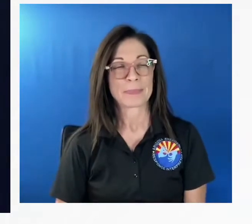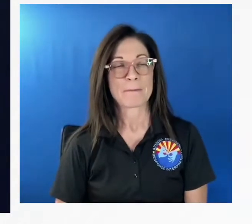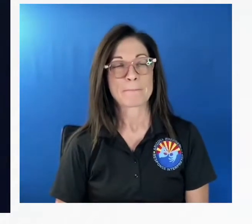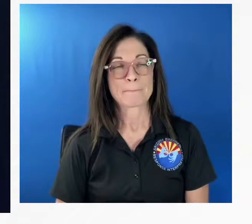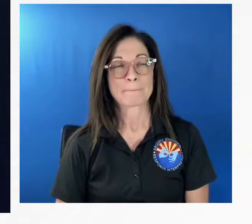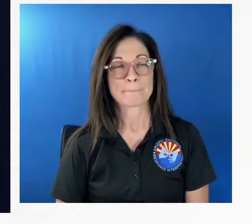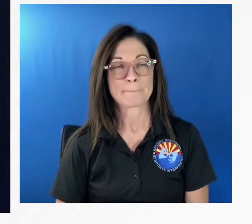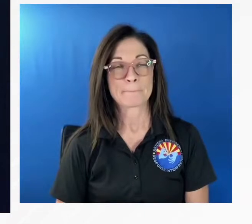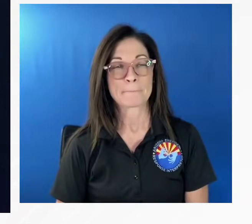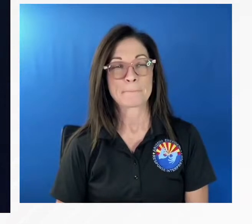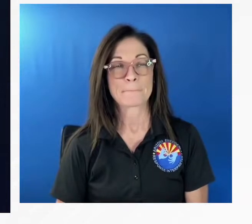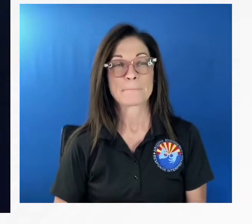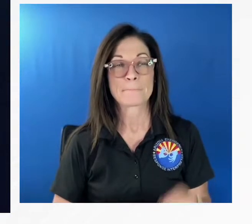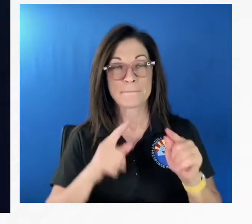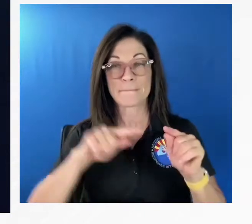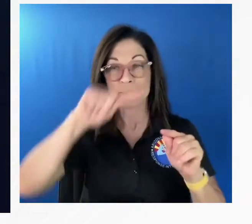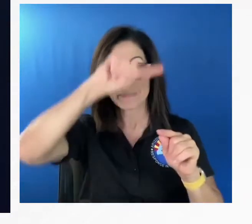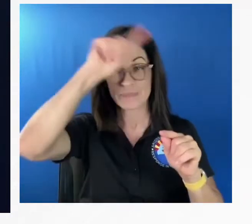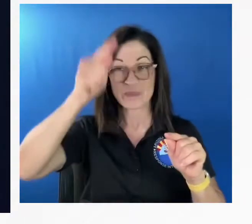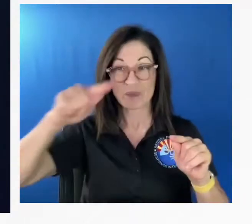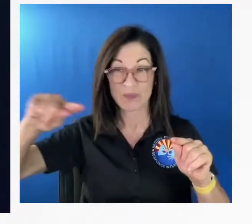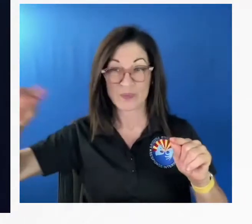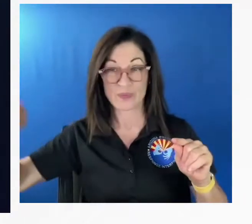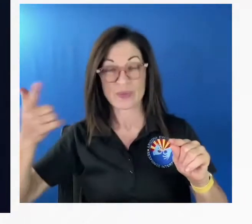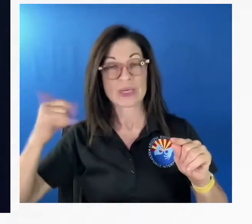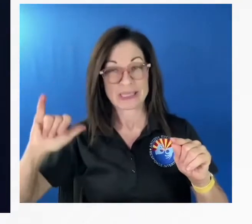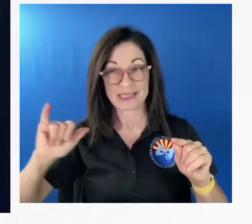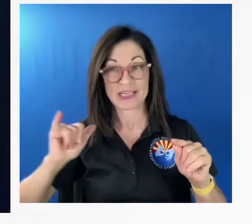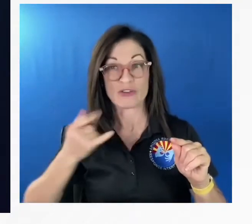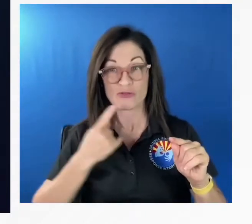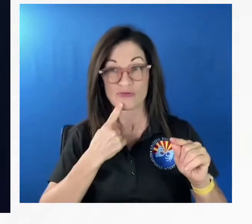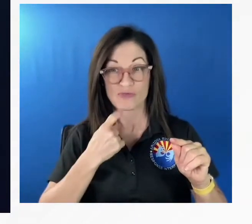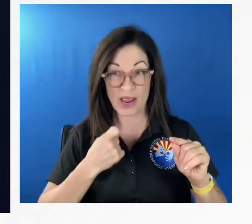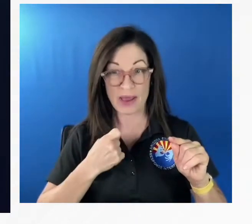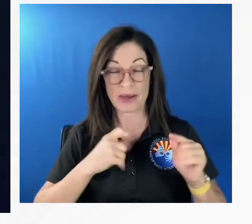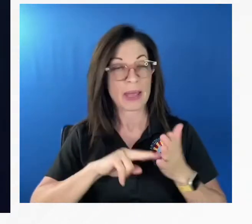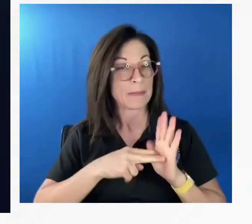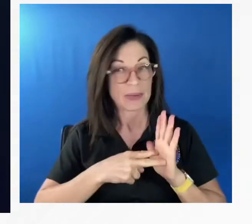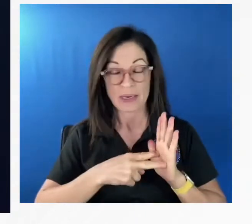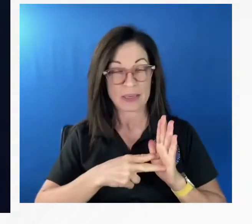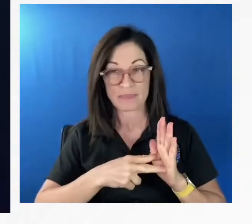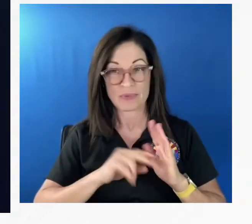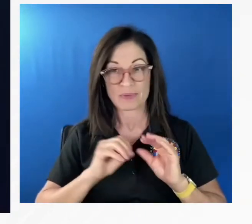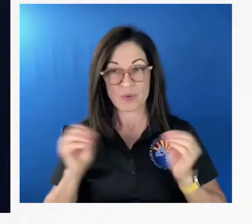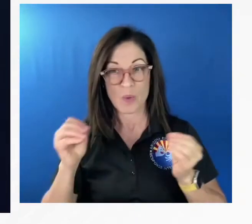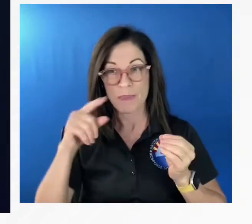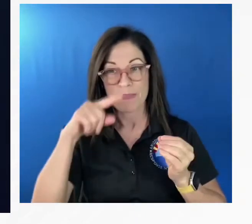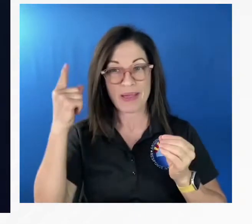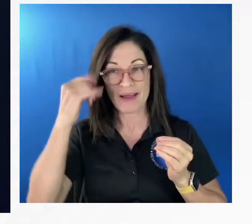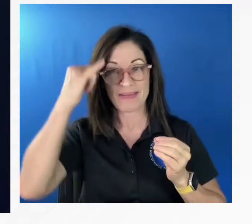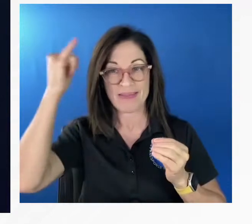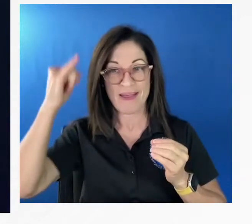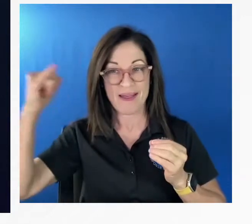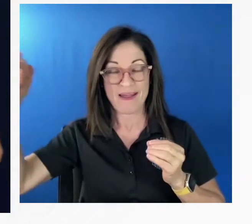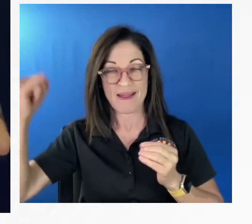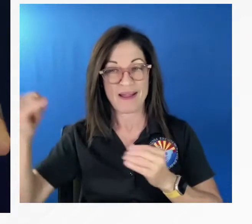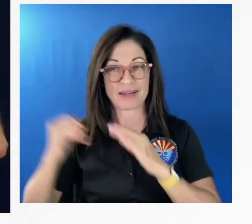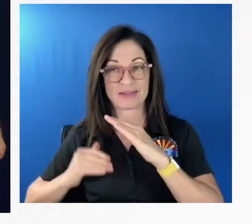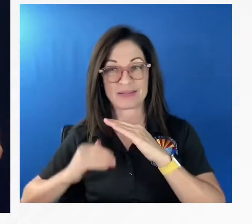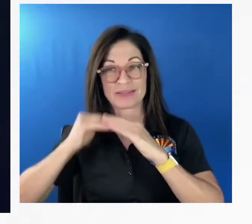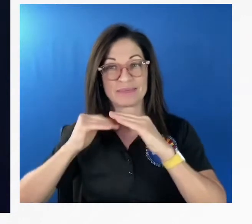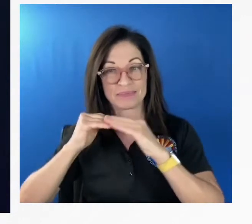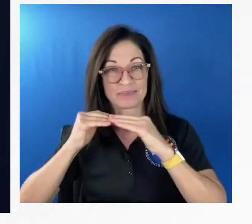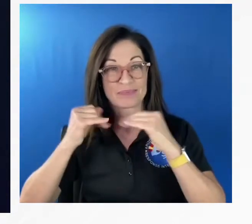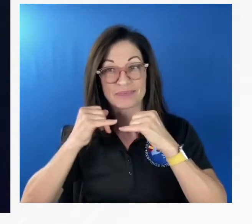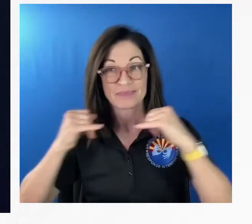This is still showing red here, right? That means we don't have black line right up to it, but